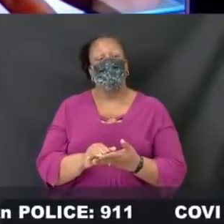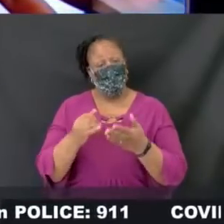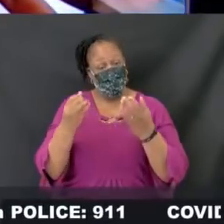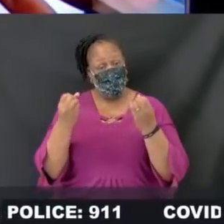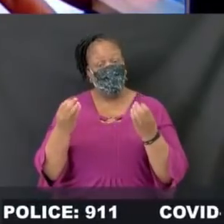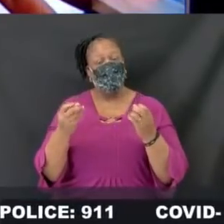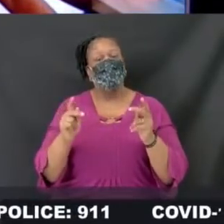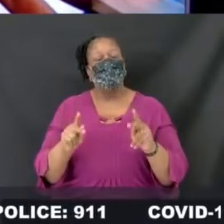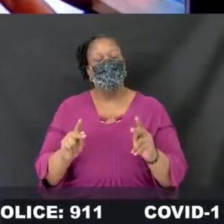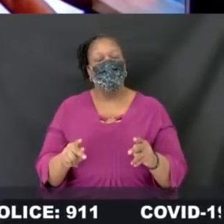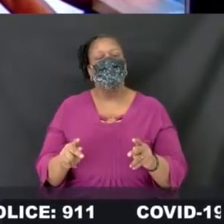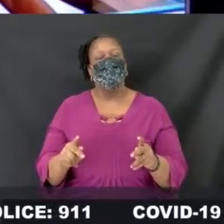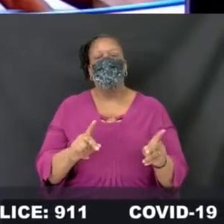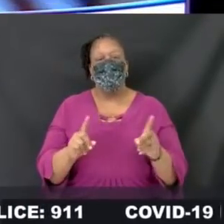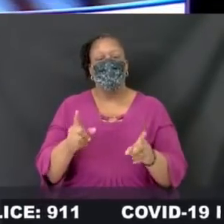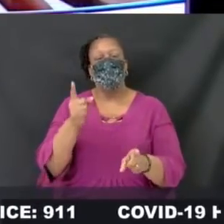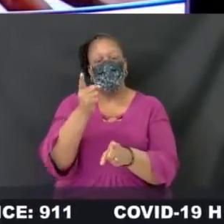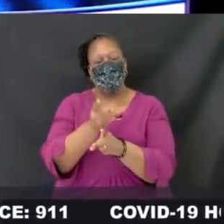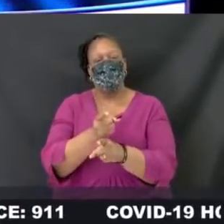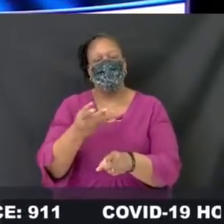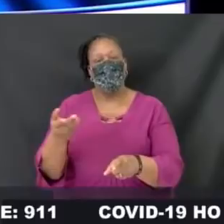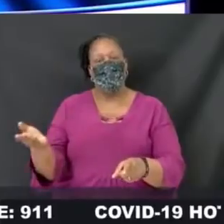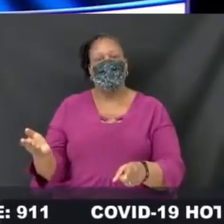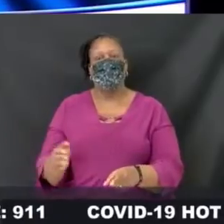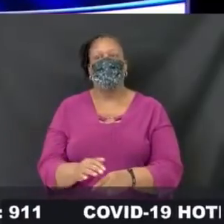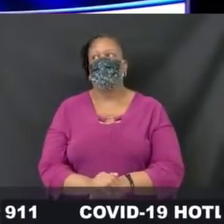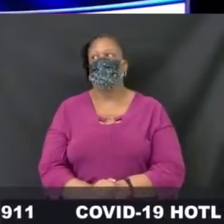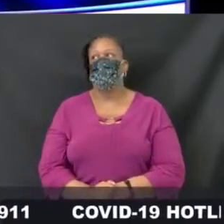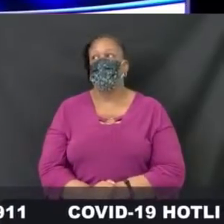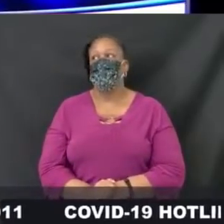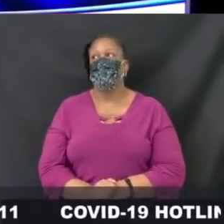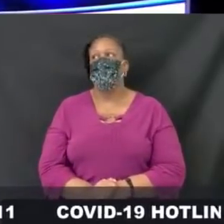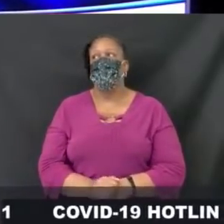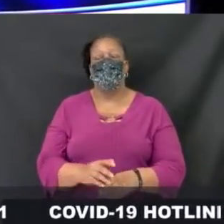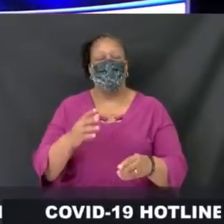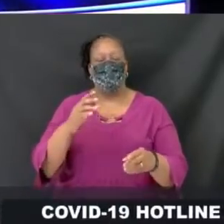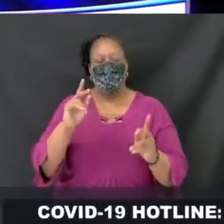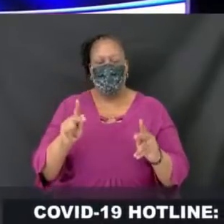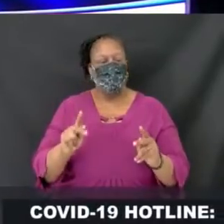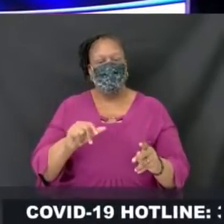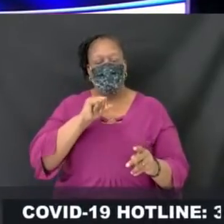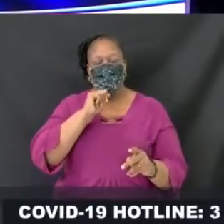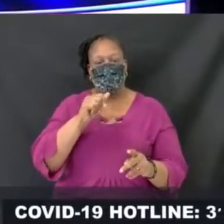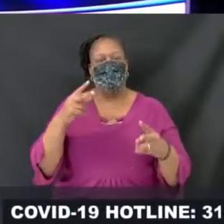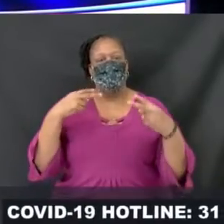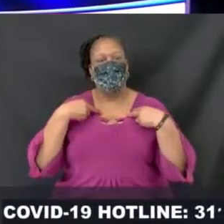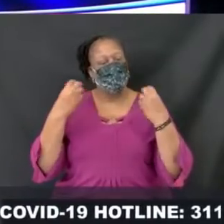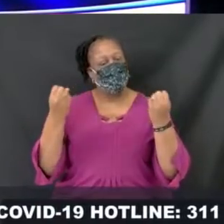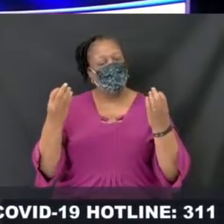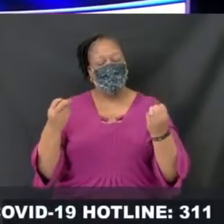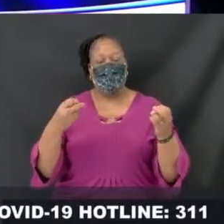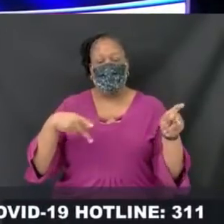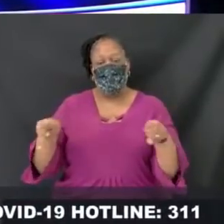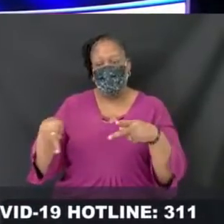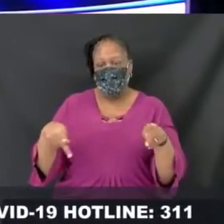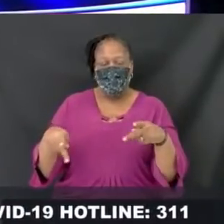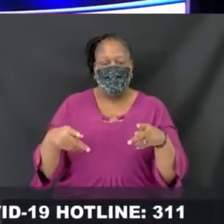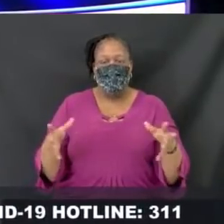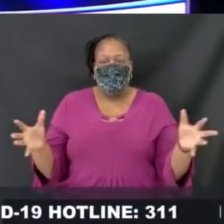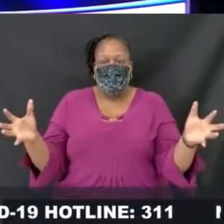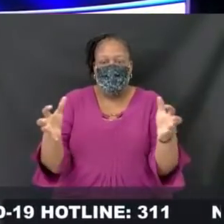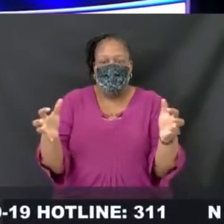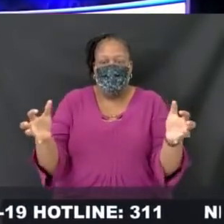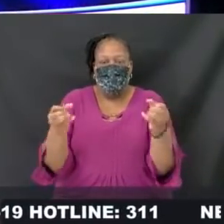cooperation from you, the public, with respect to the hosting of social activities and mass